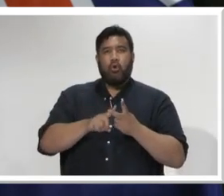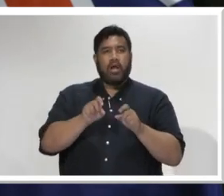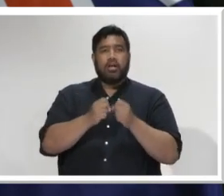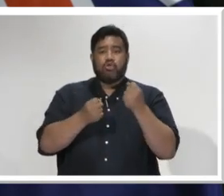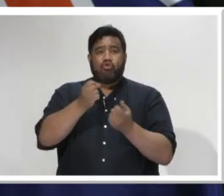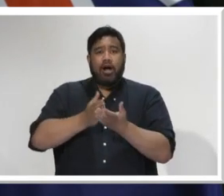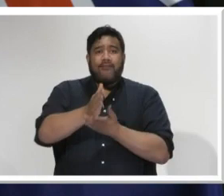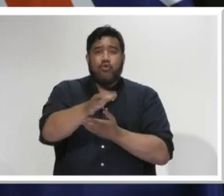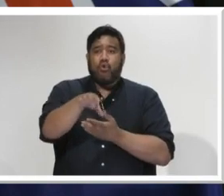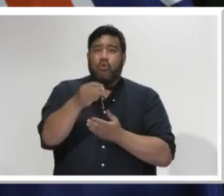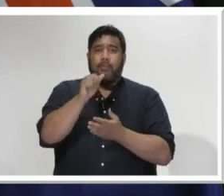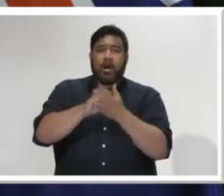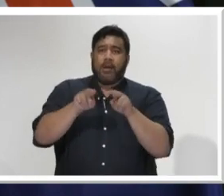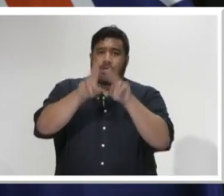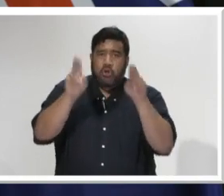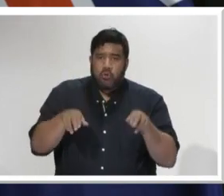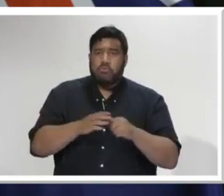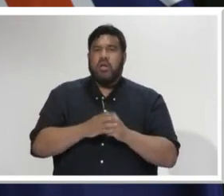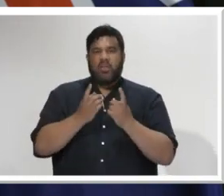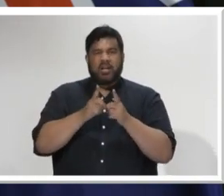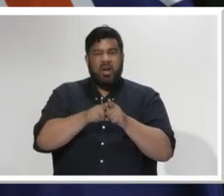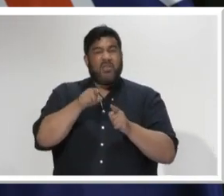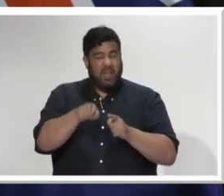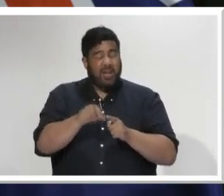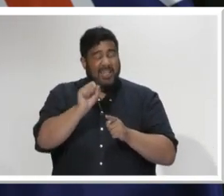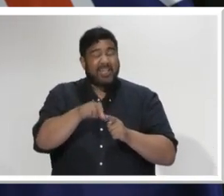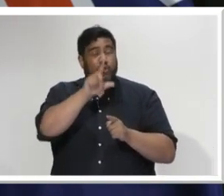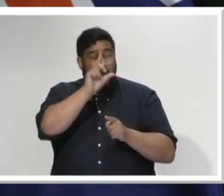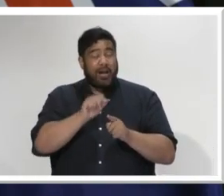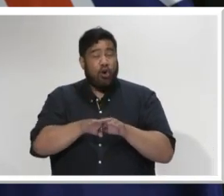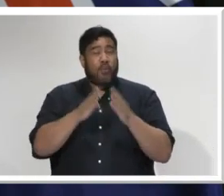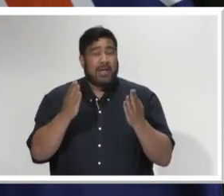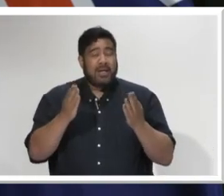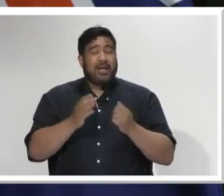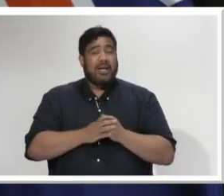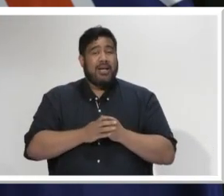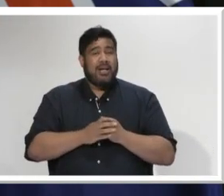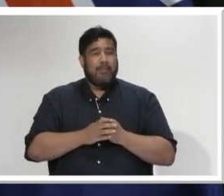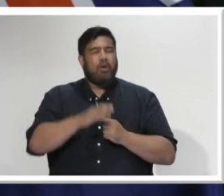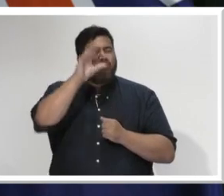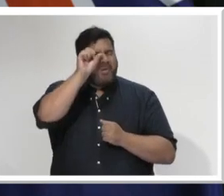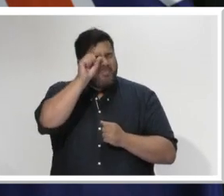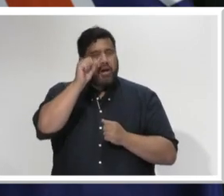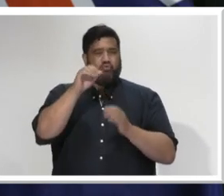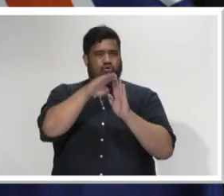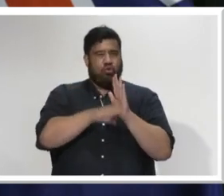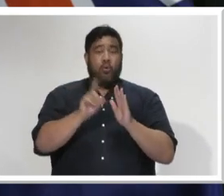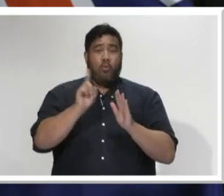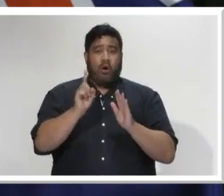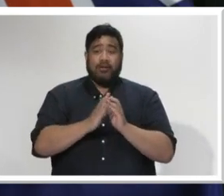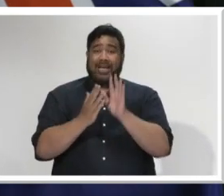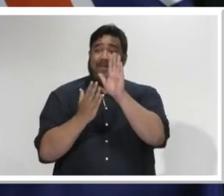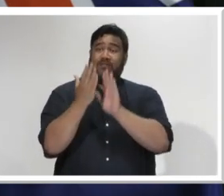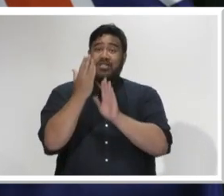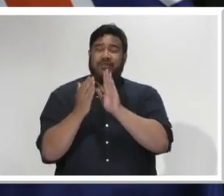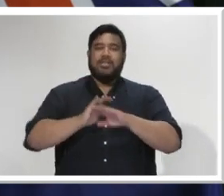begin. The key principle here is simple. You cannot engage in face-to-face transactions, so use